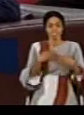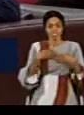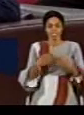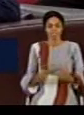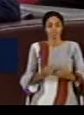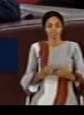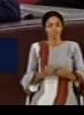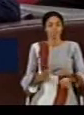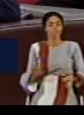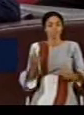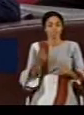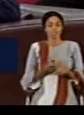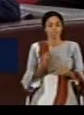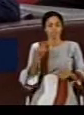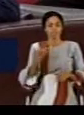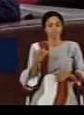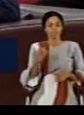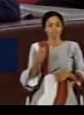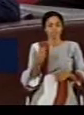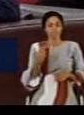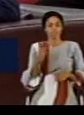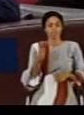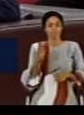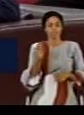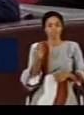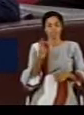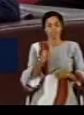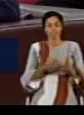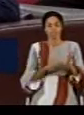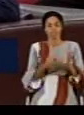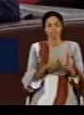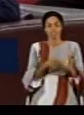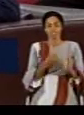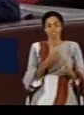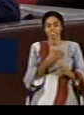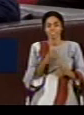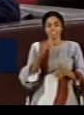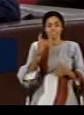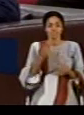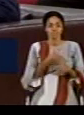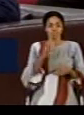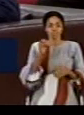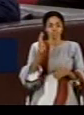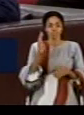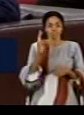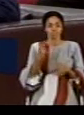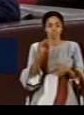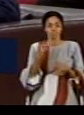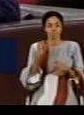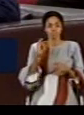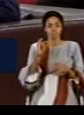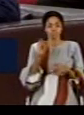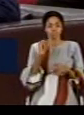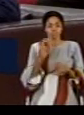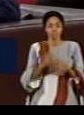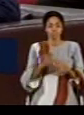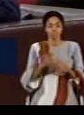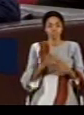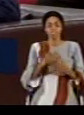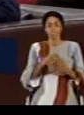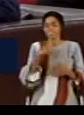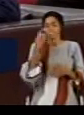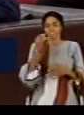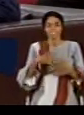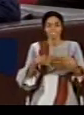YouTube page from Obi Okechukwu Christopher. He says that I am healed